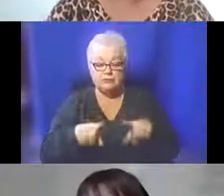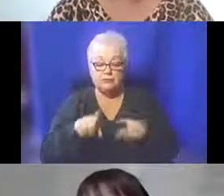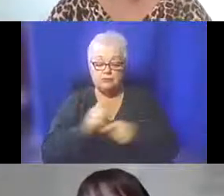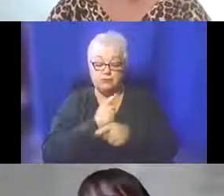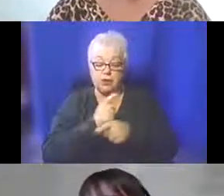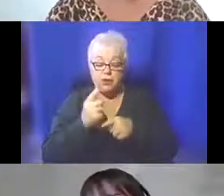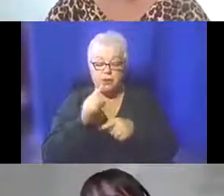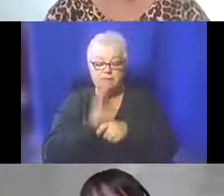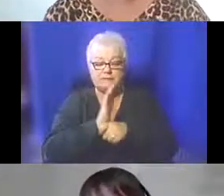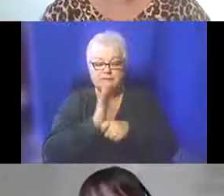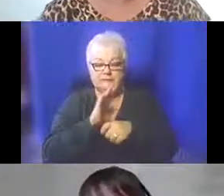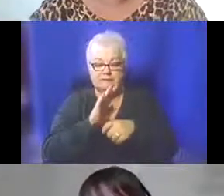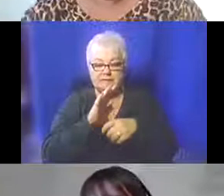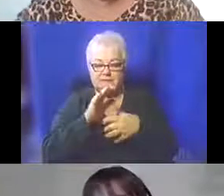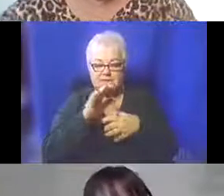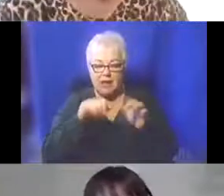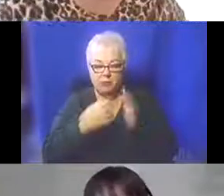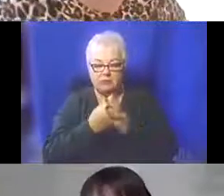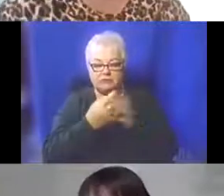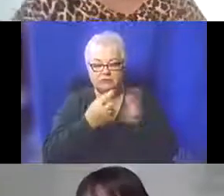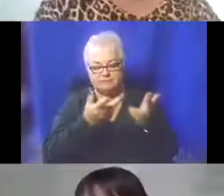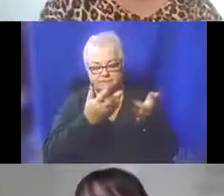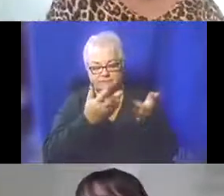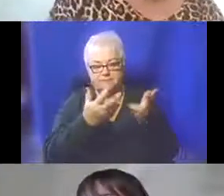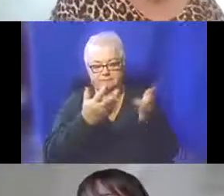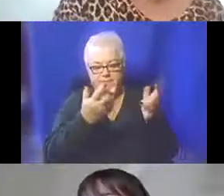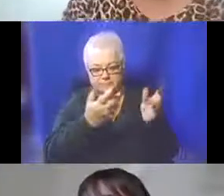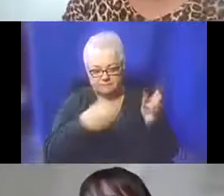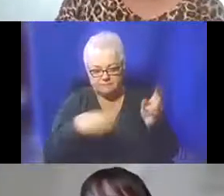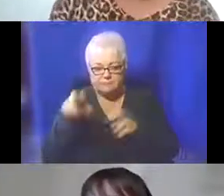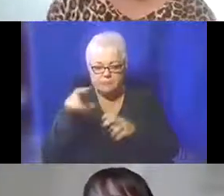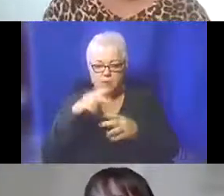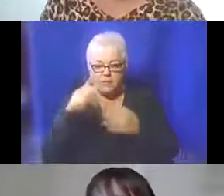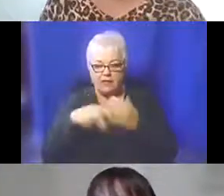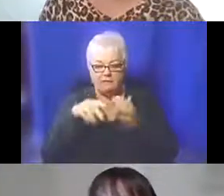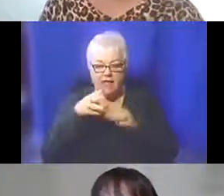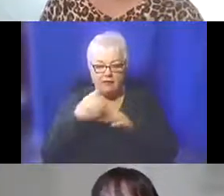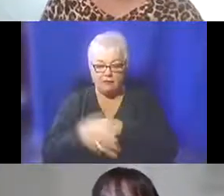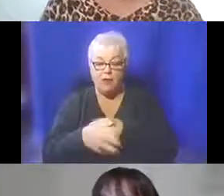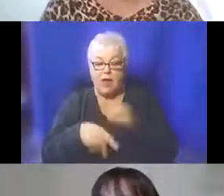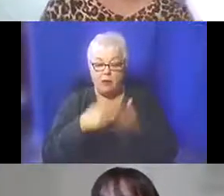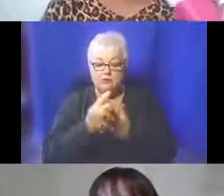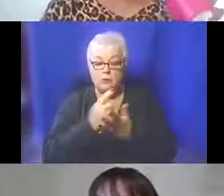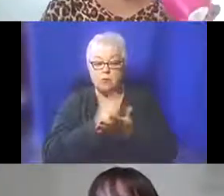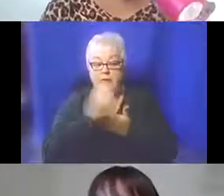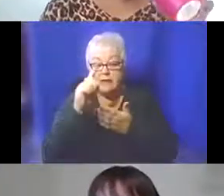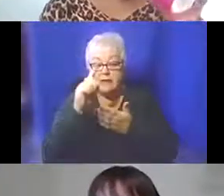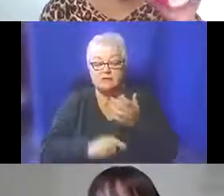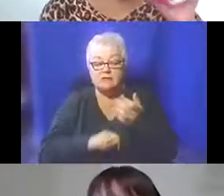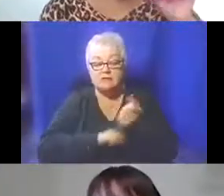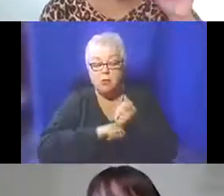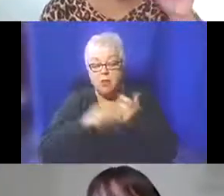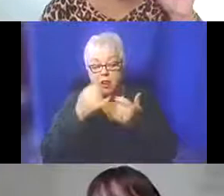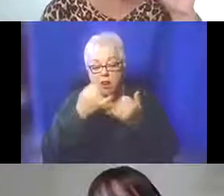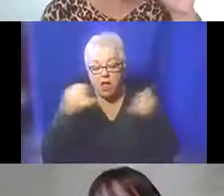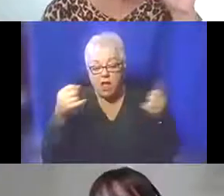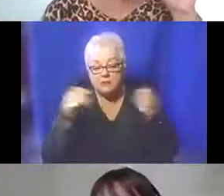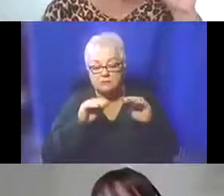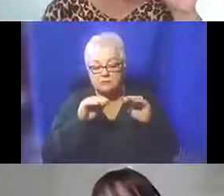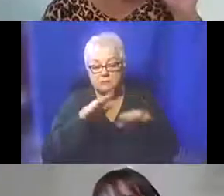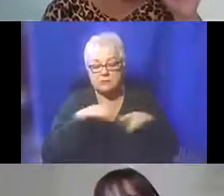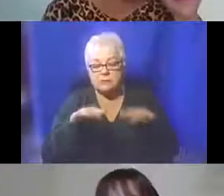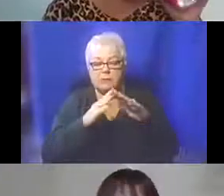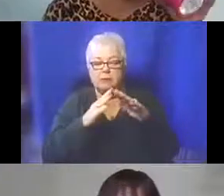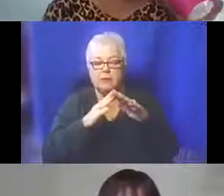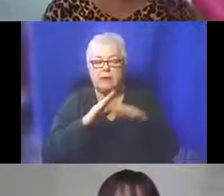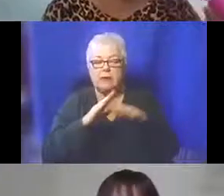hours, all support lines are transferred to our Portland office. After hours and on weekends, the support lines are transferred to community-based